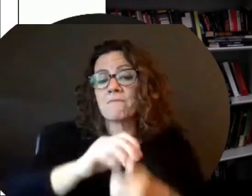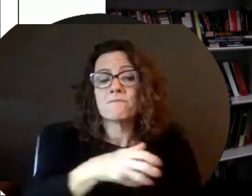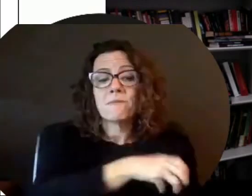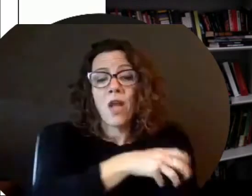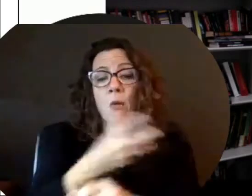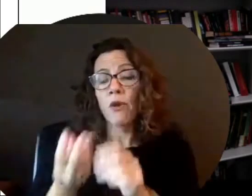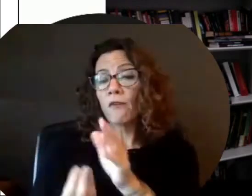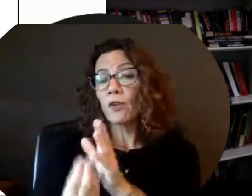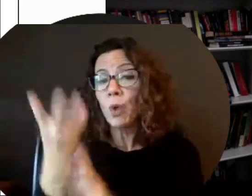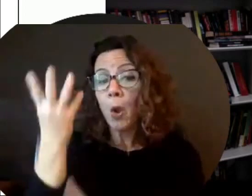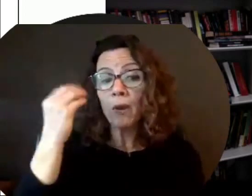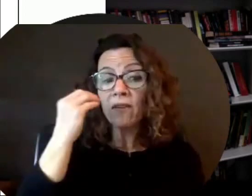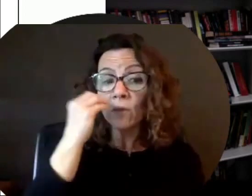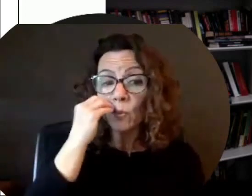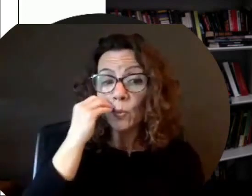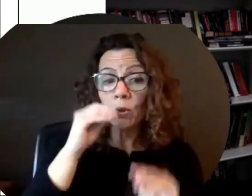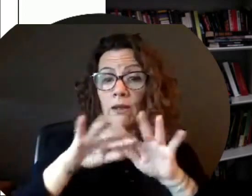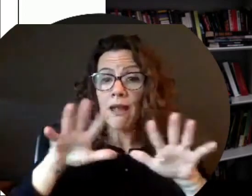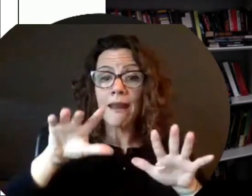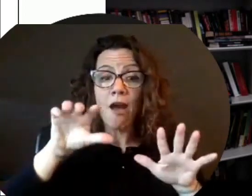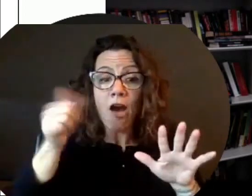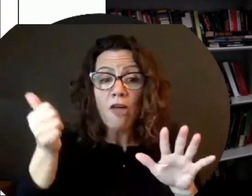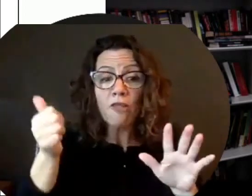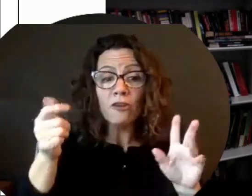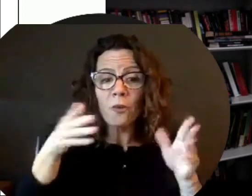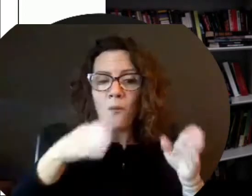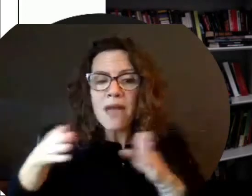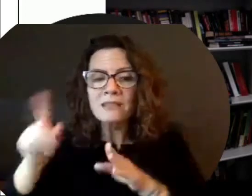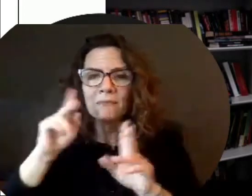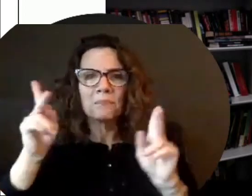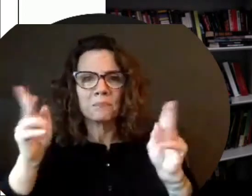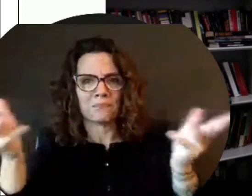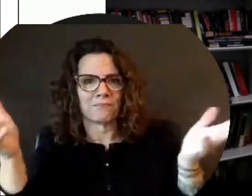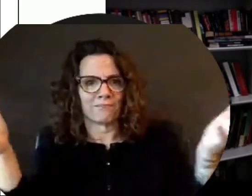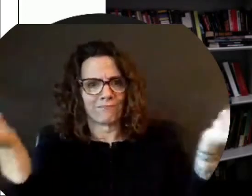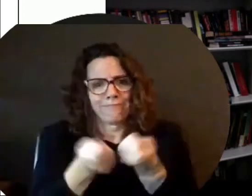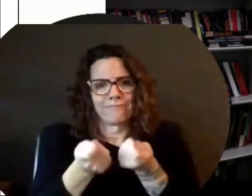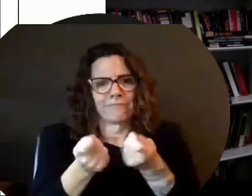through reciprocity. That struck me, especially the